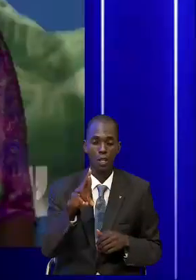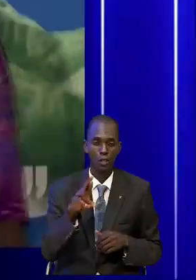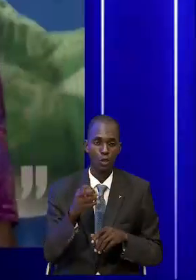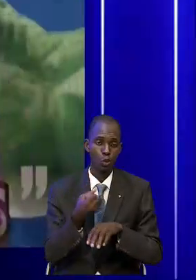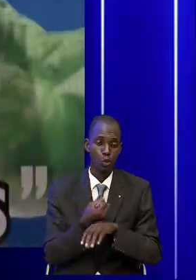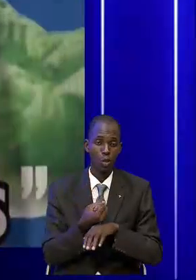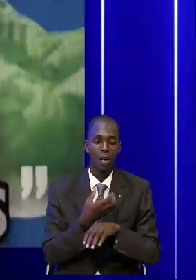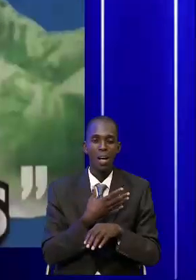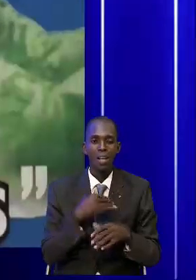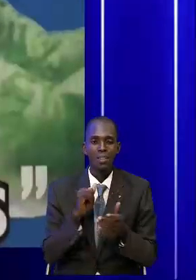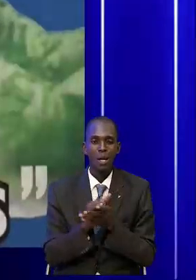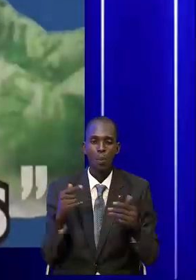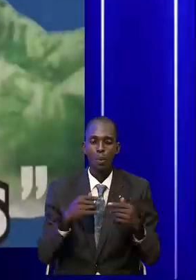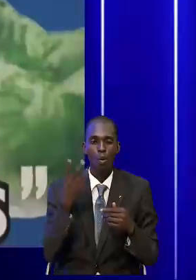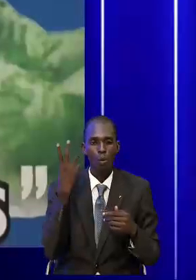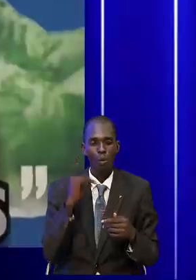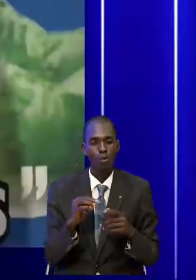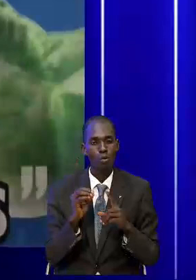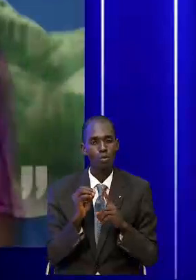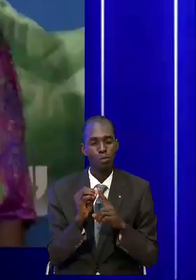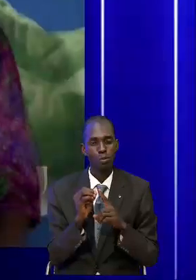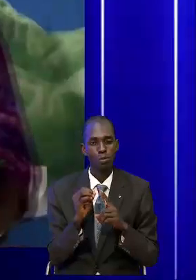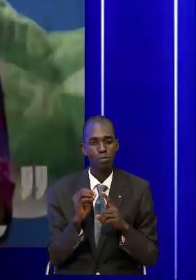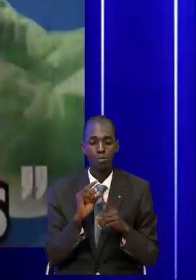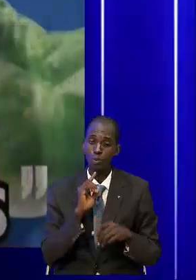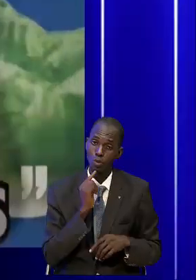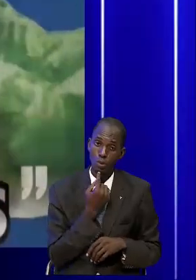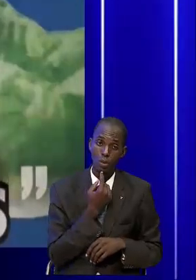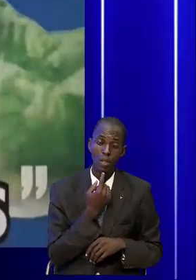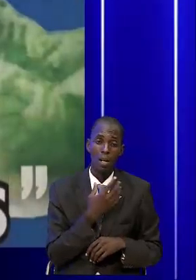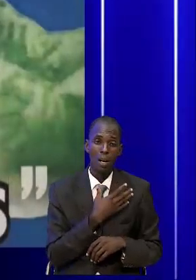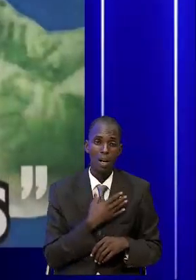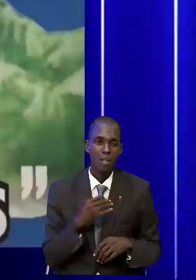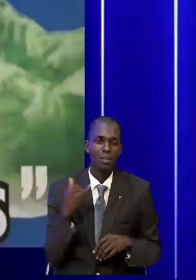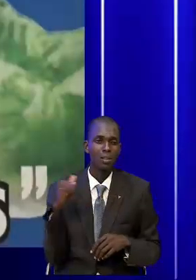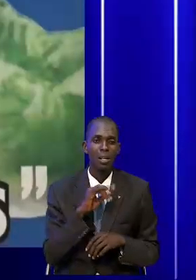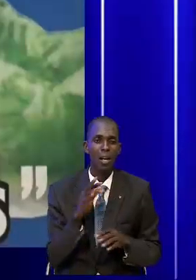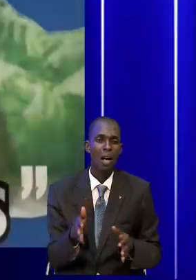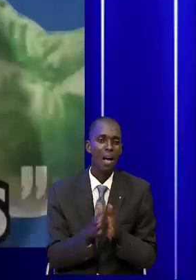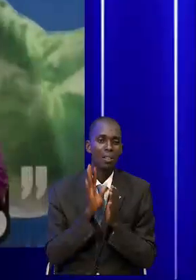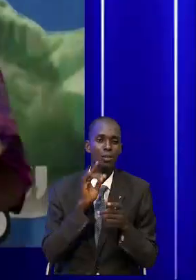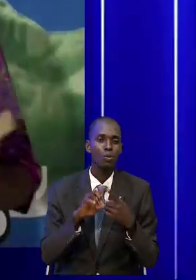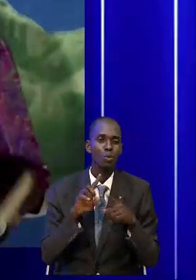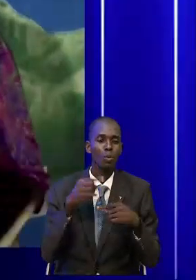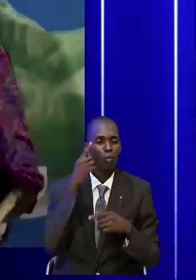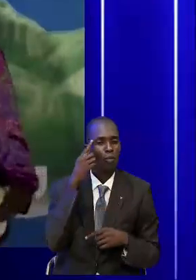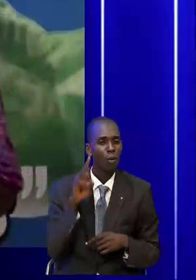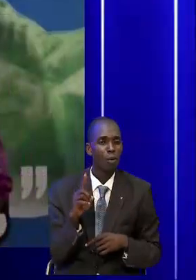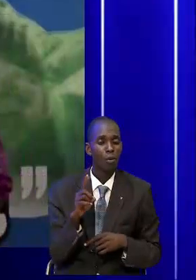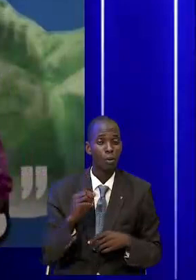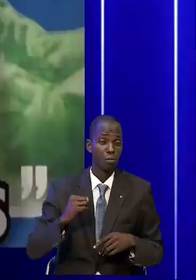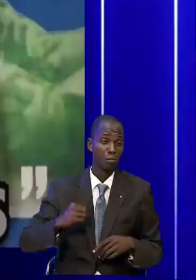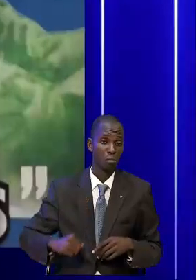I'm having bladder stone. I come back. The pain was so severe. And they asked me to